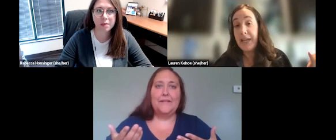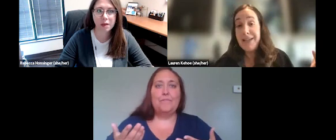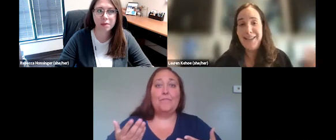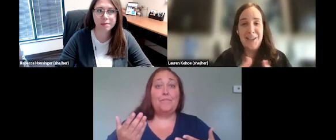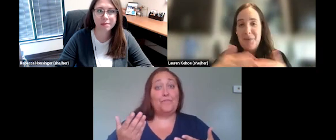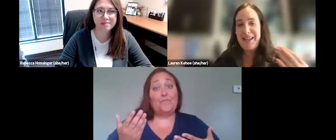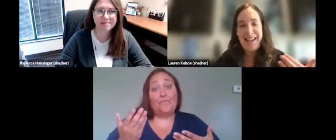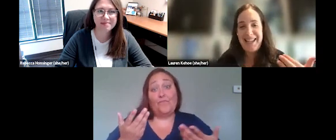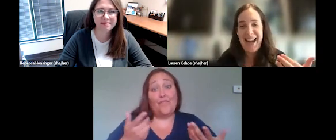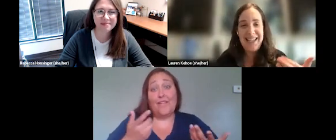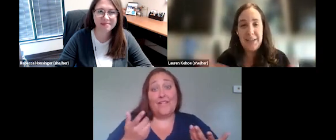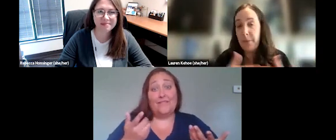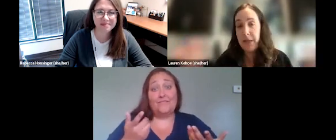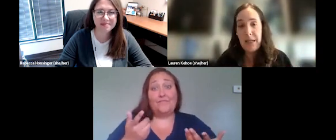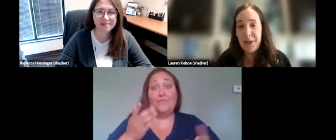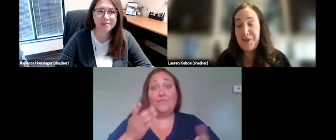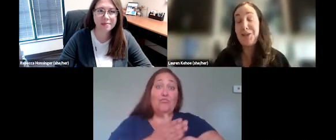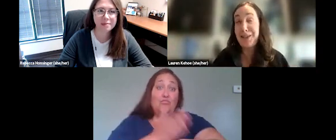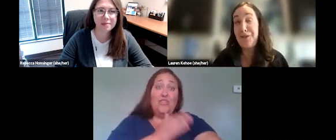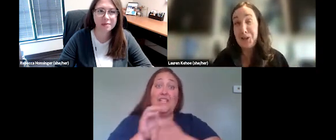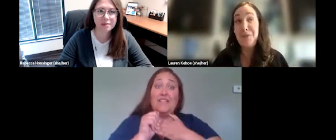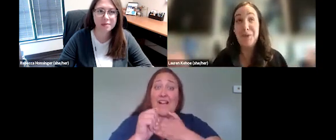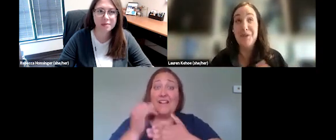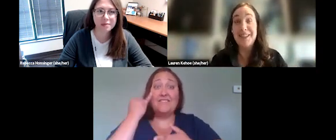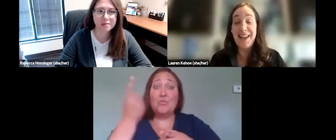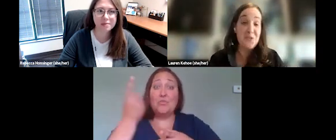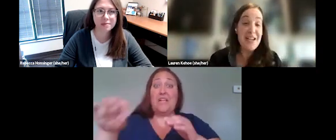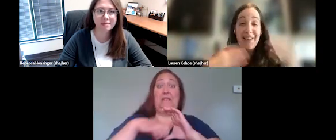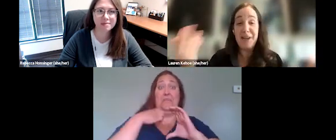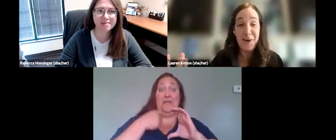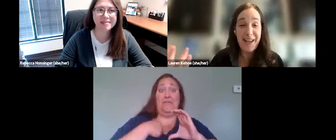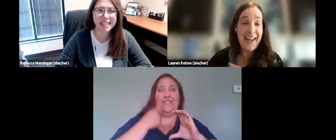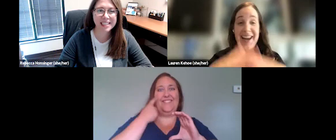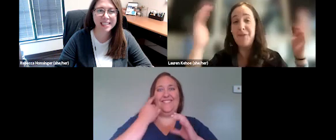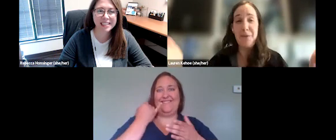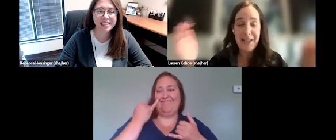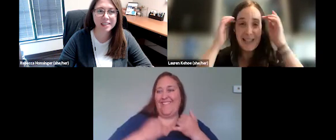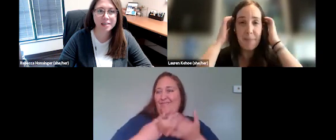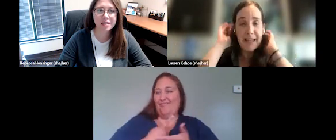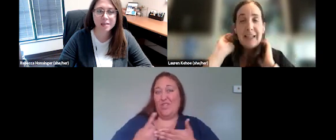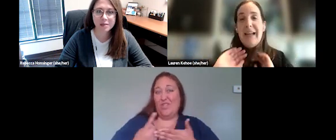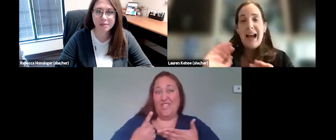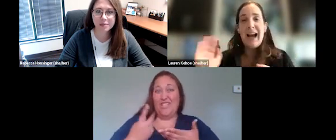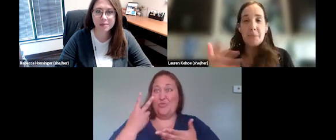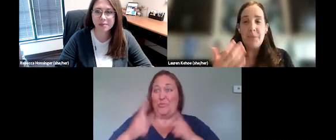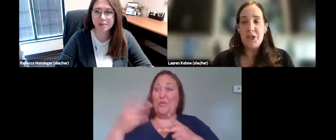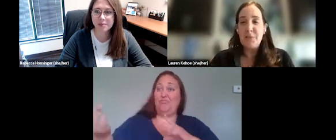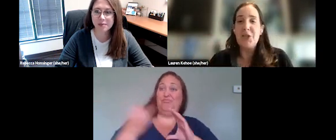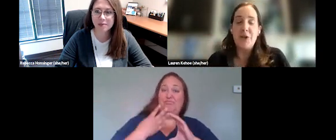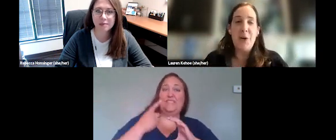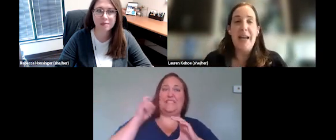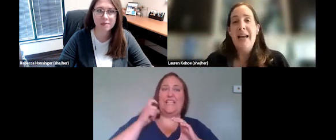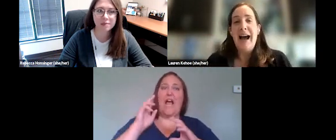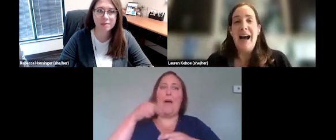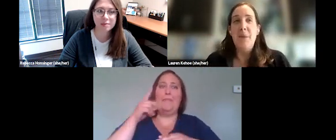still take the remediated guides. If somebody emails me, I've had 2 people in this last week let me know, like, hey, I've updated something. Can you